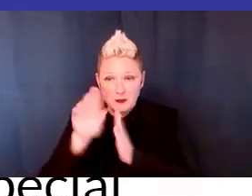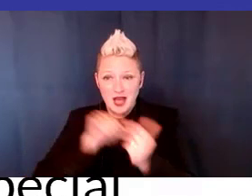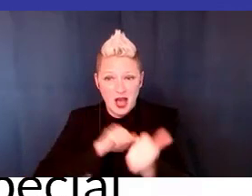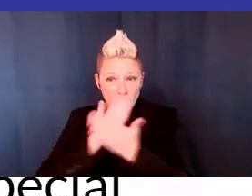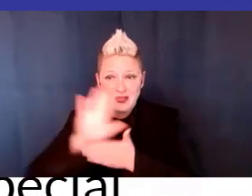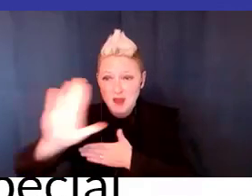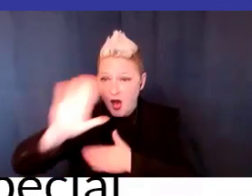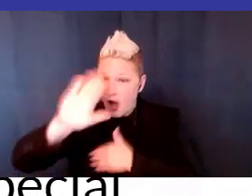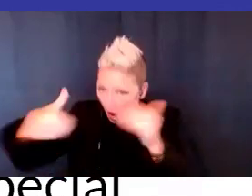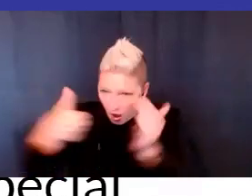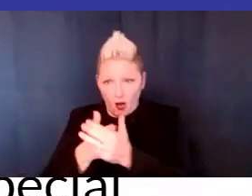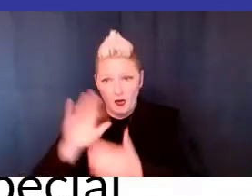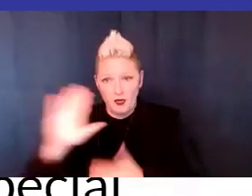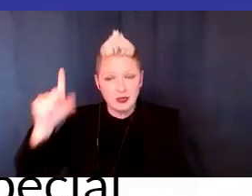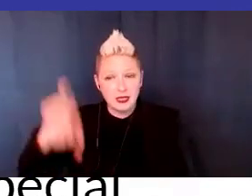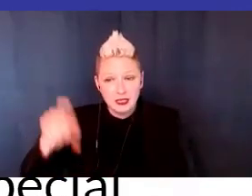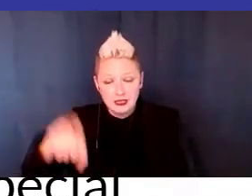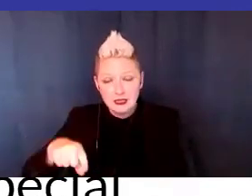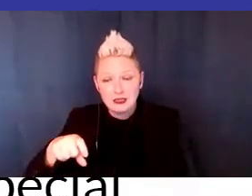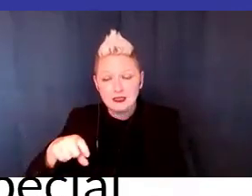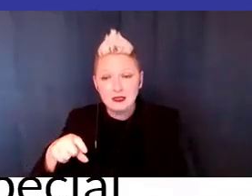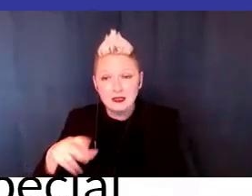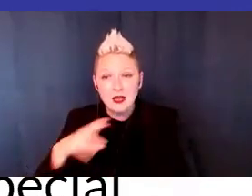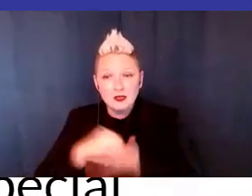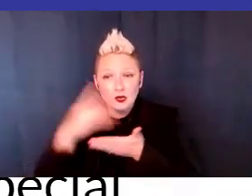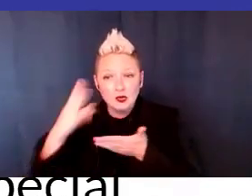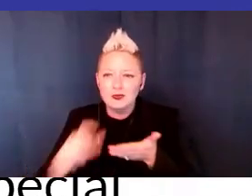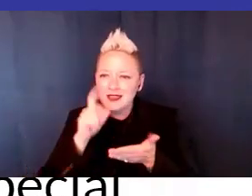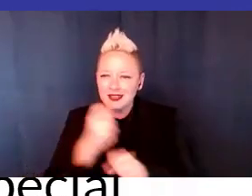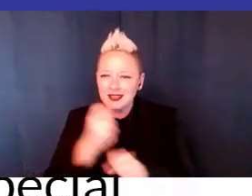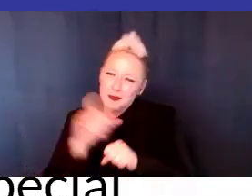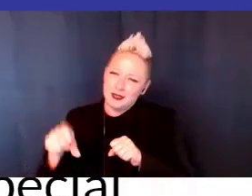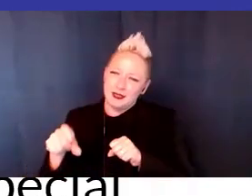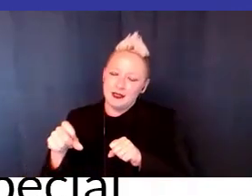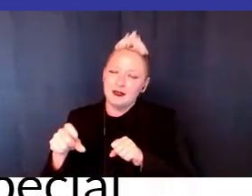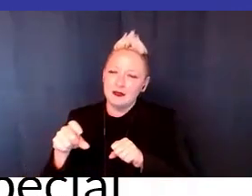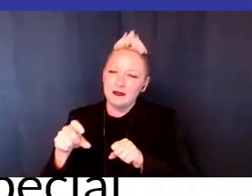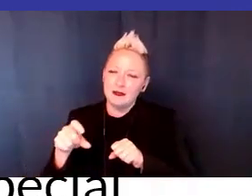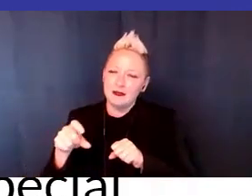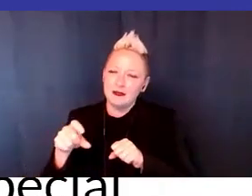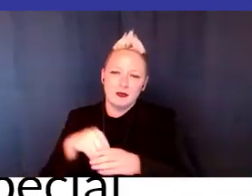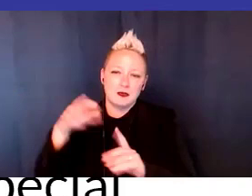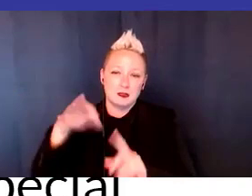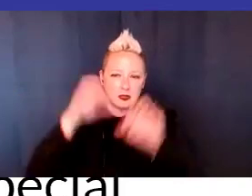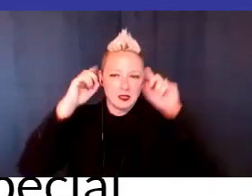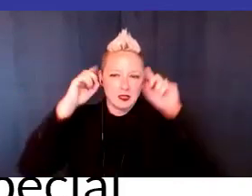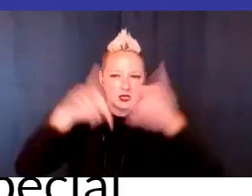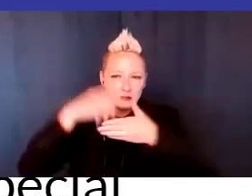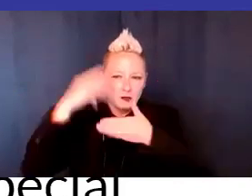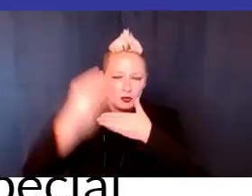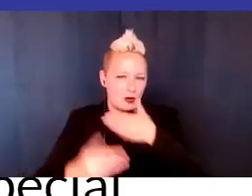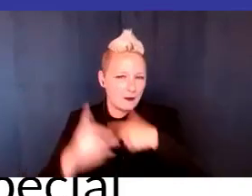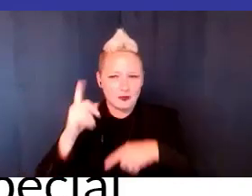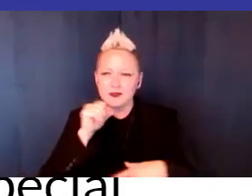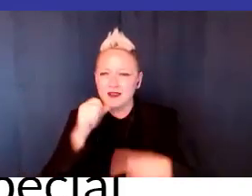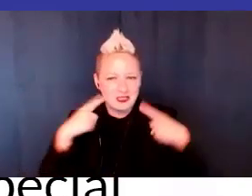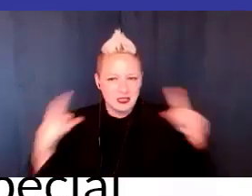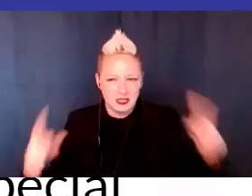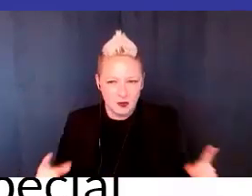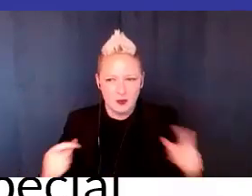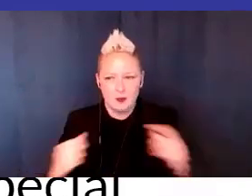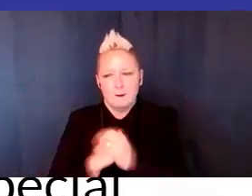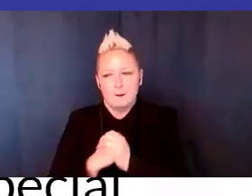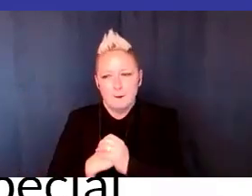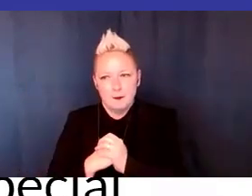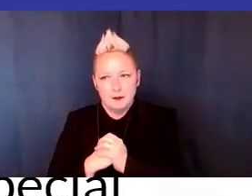needs, and students don't always get what they need in their special education program to be successful.